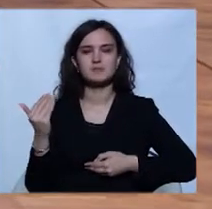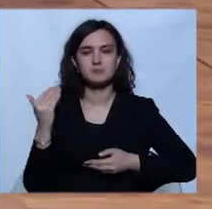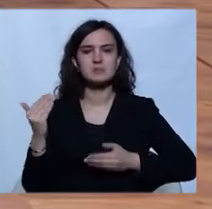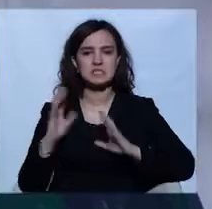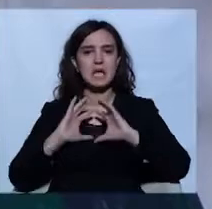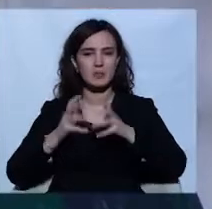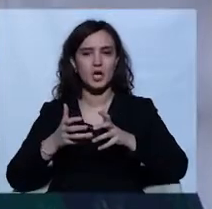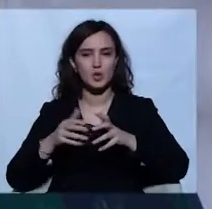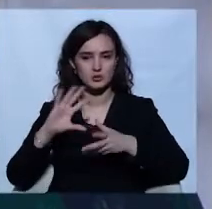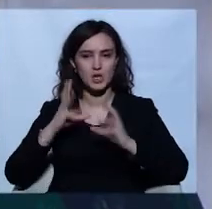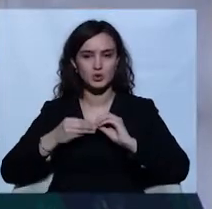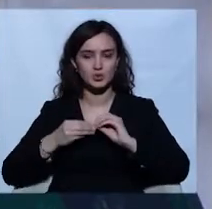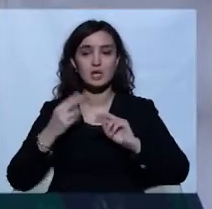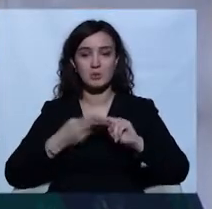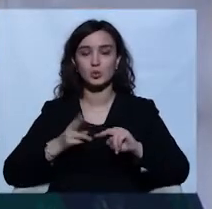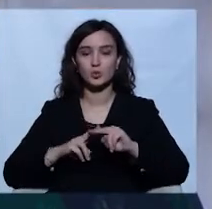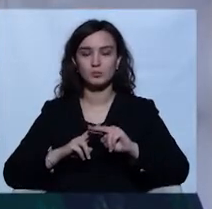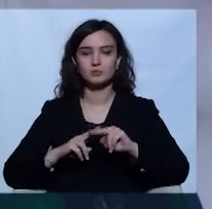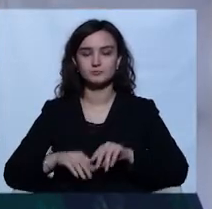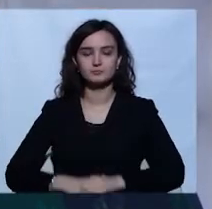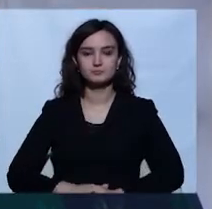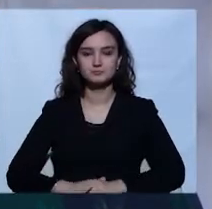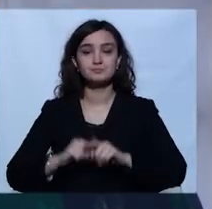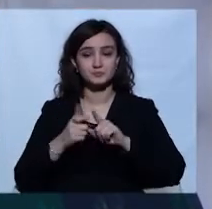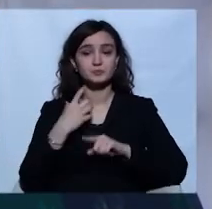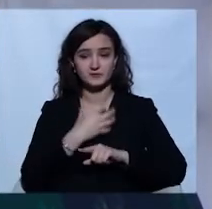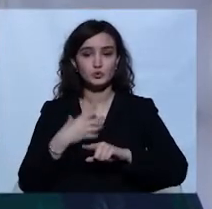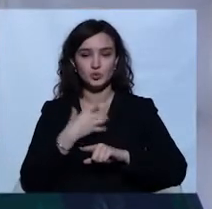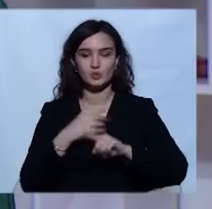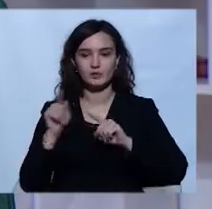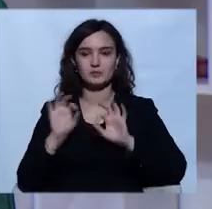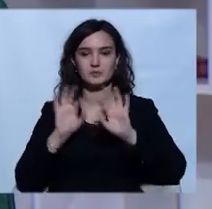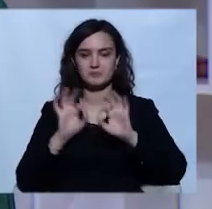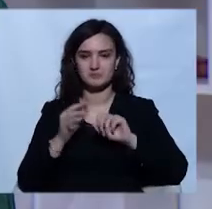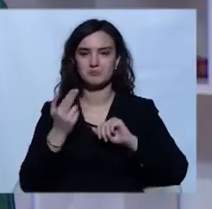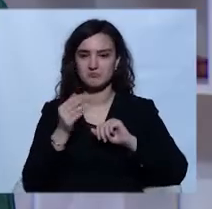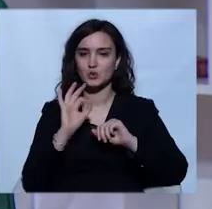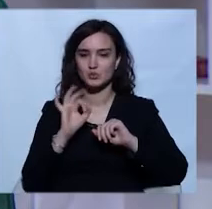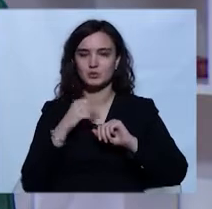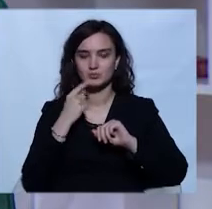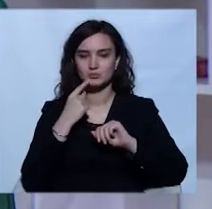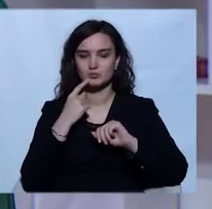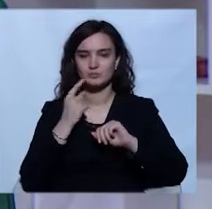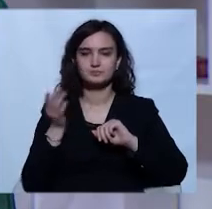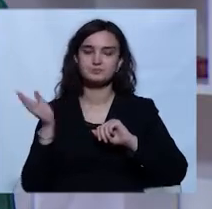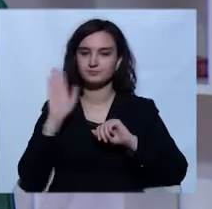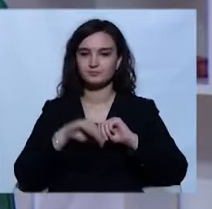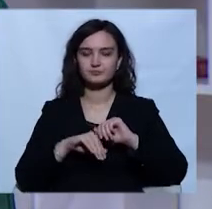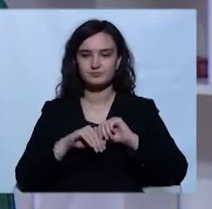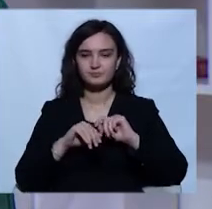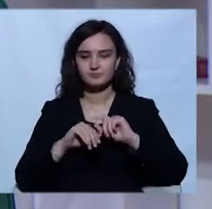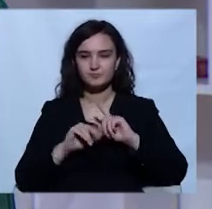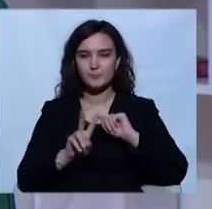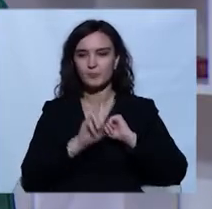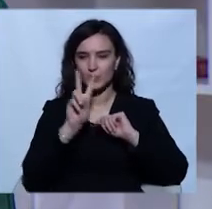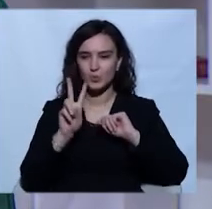world. And that's why it's important to look at it. Oh, well said. So let's dive into